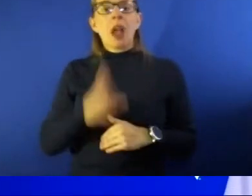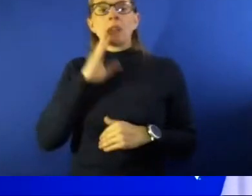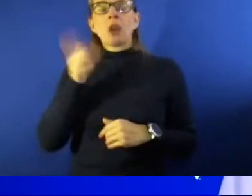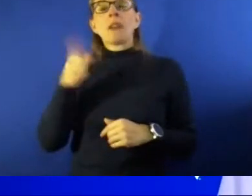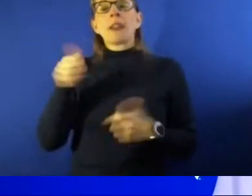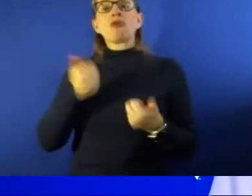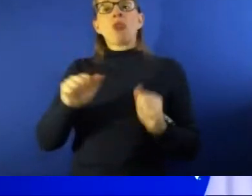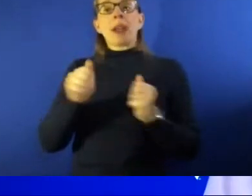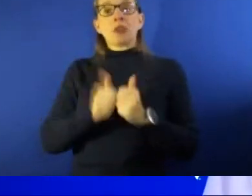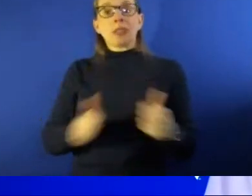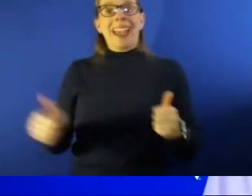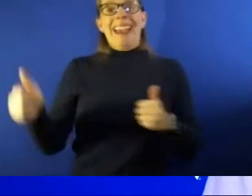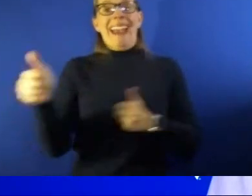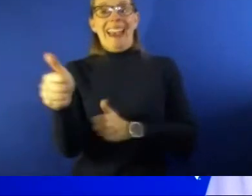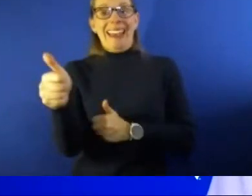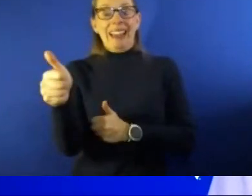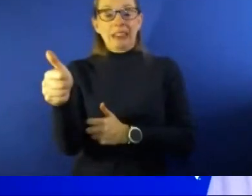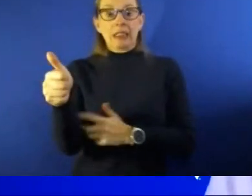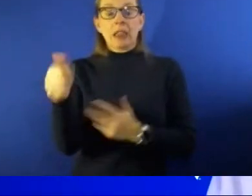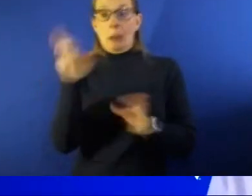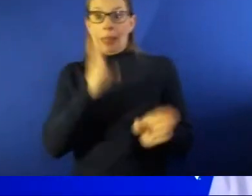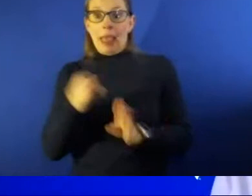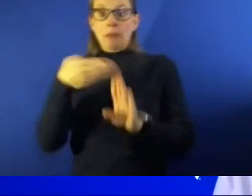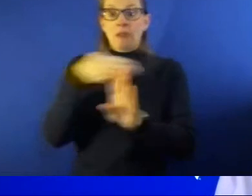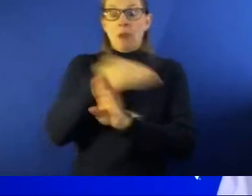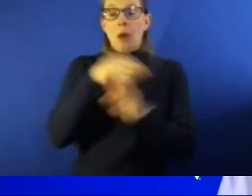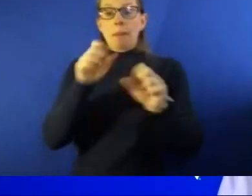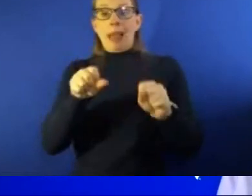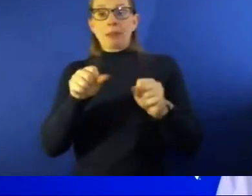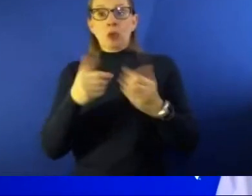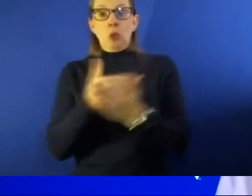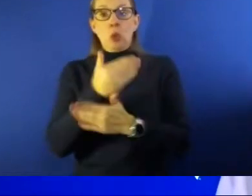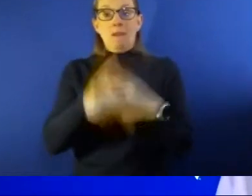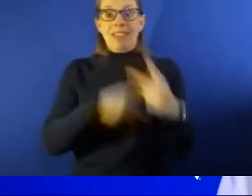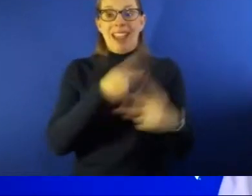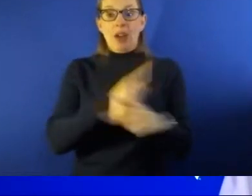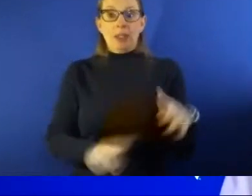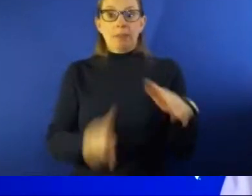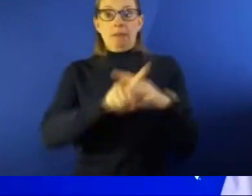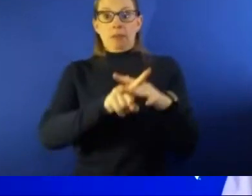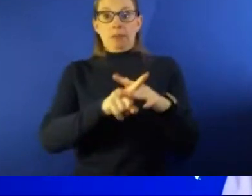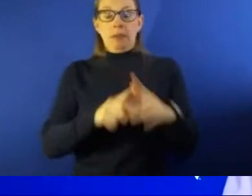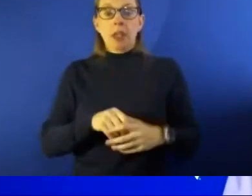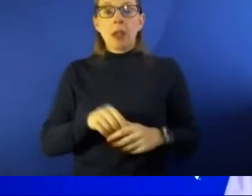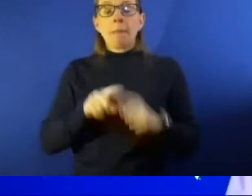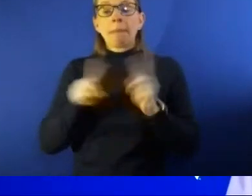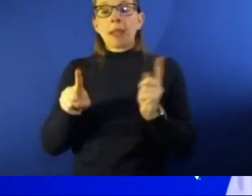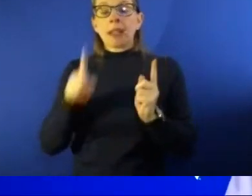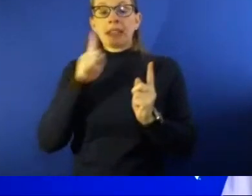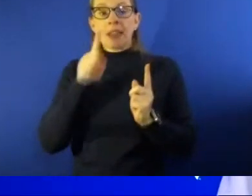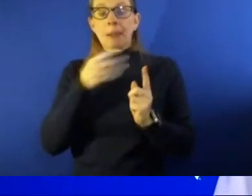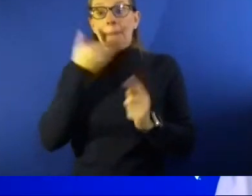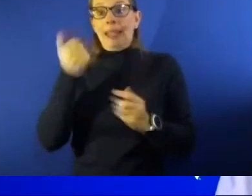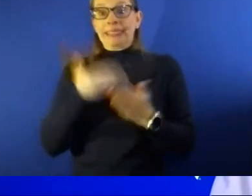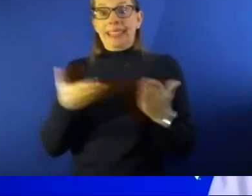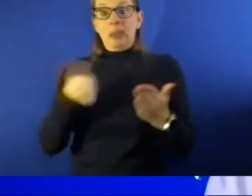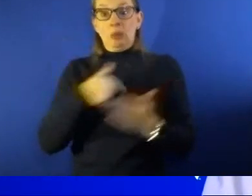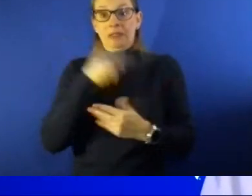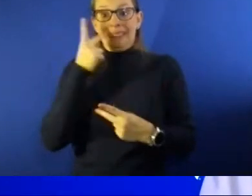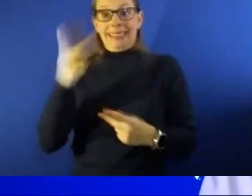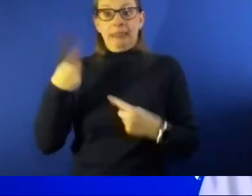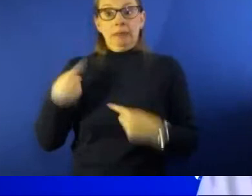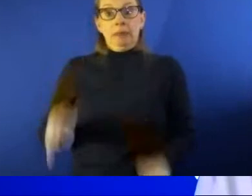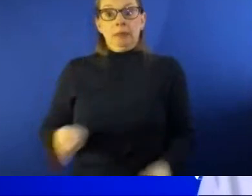being proactive against possible new variants, but the nice thing, I think the best thing that we have seen is that all